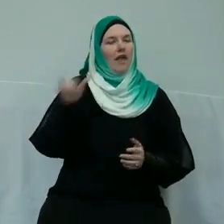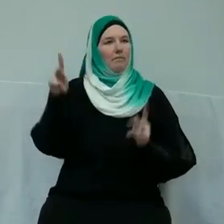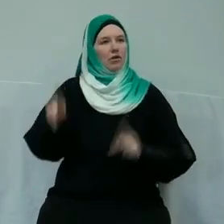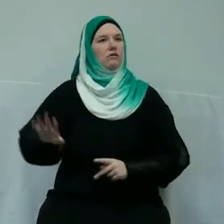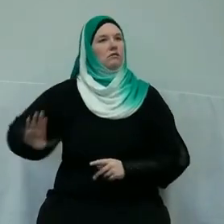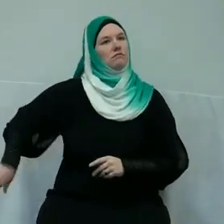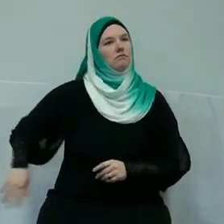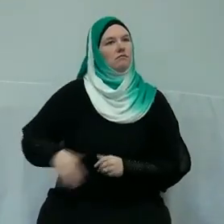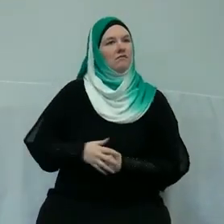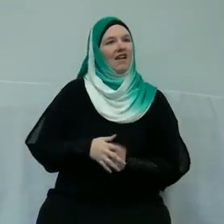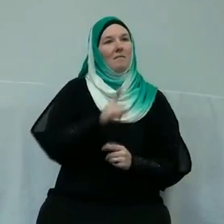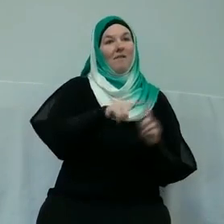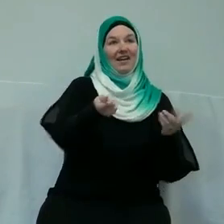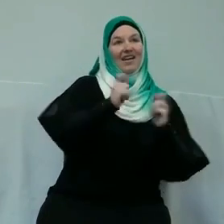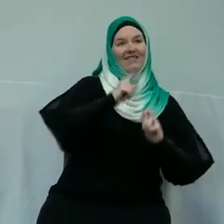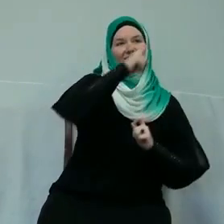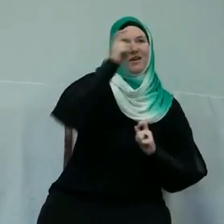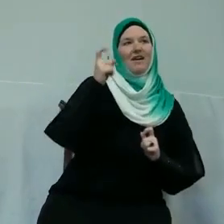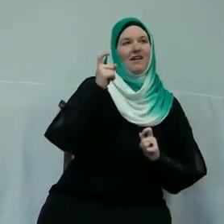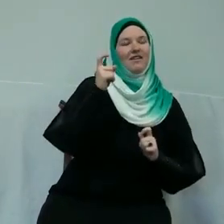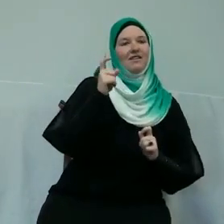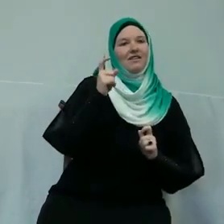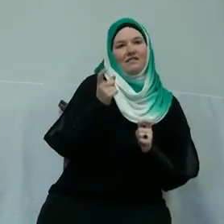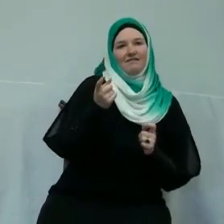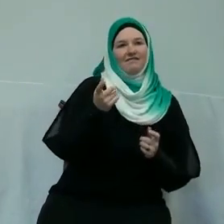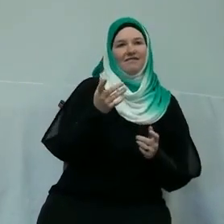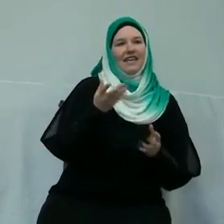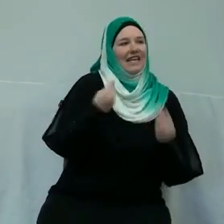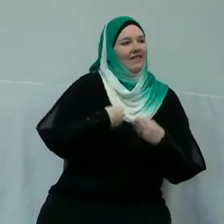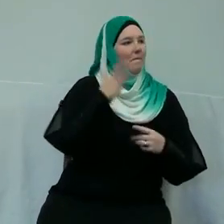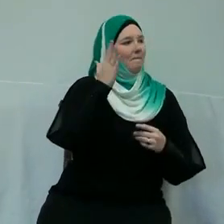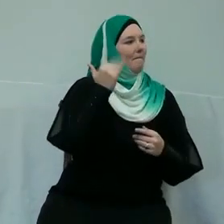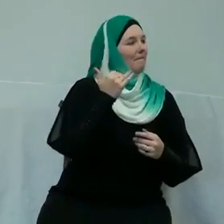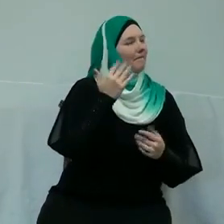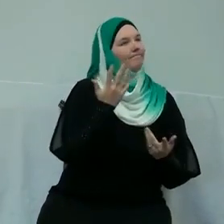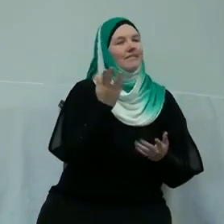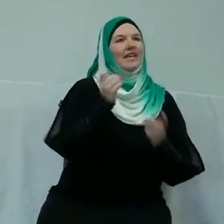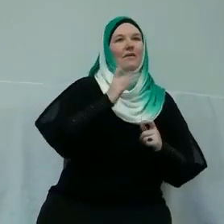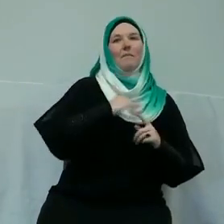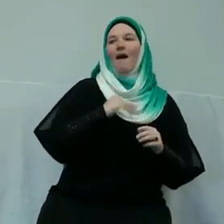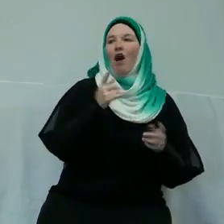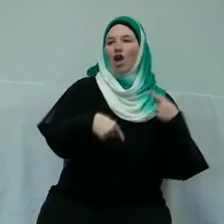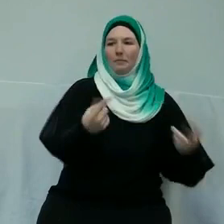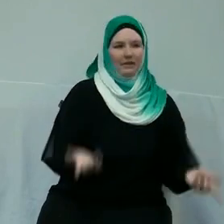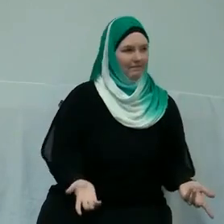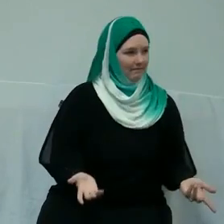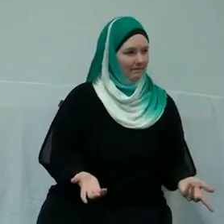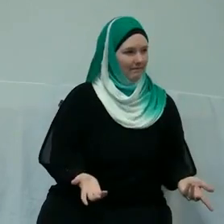that it is not yours, you got it by argumentation, by logic,